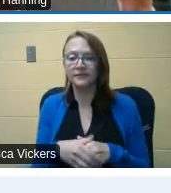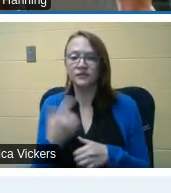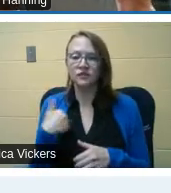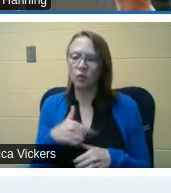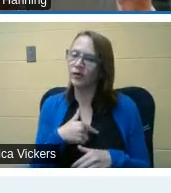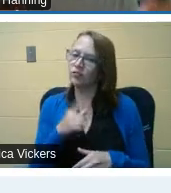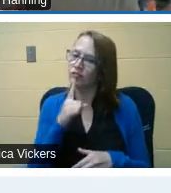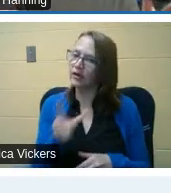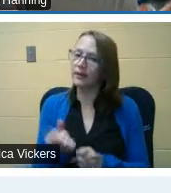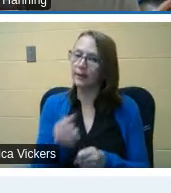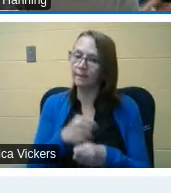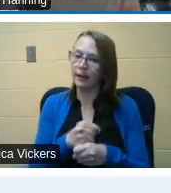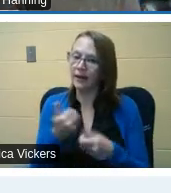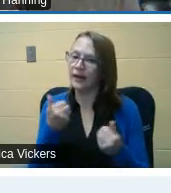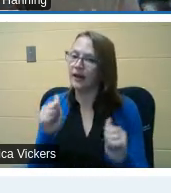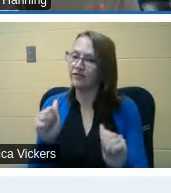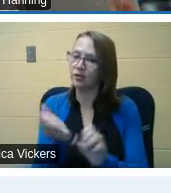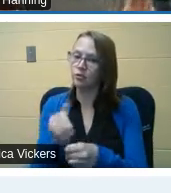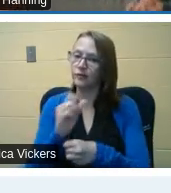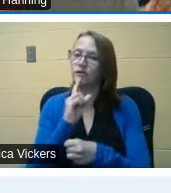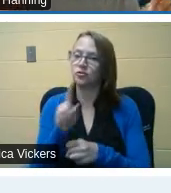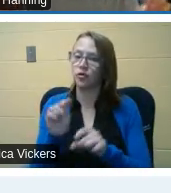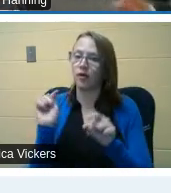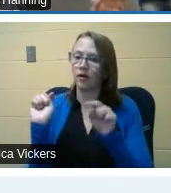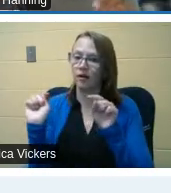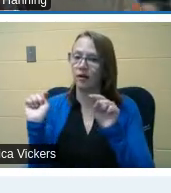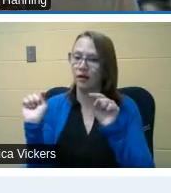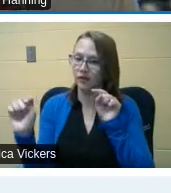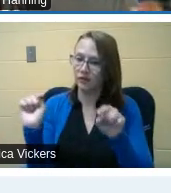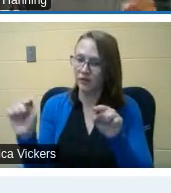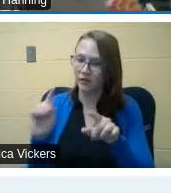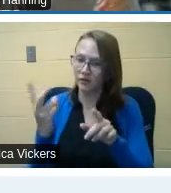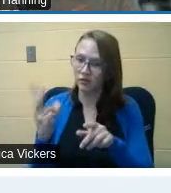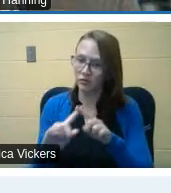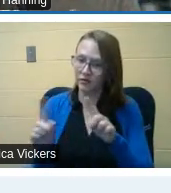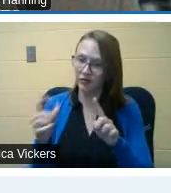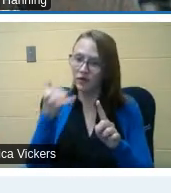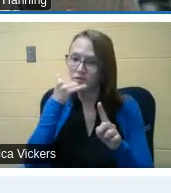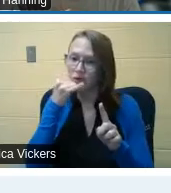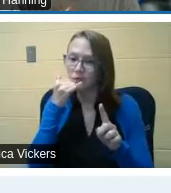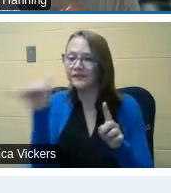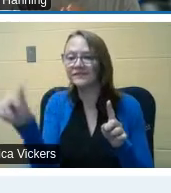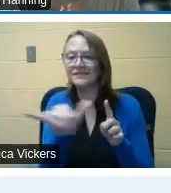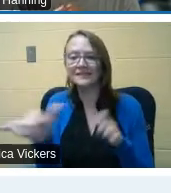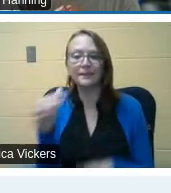sure that the Android experience and the iOS experience are practically the same, as much as they